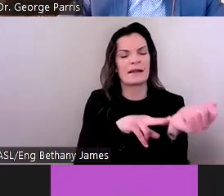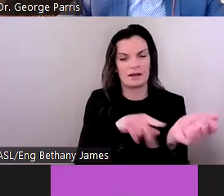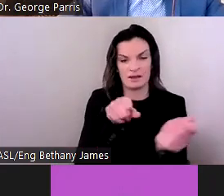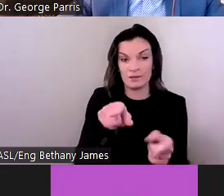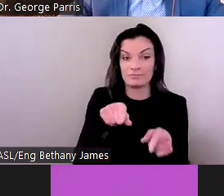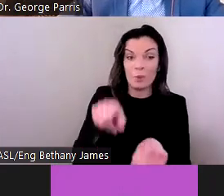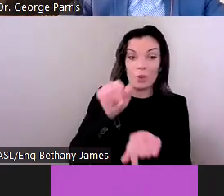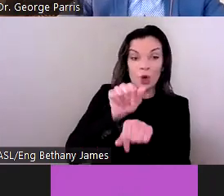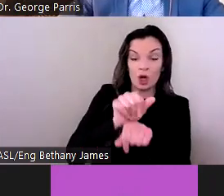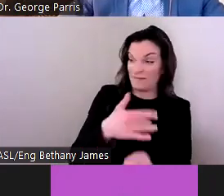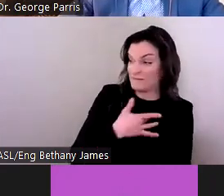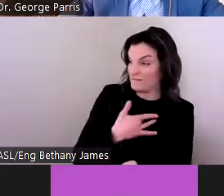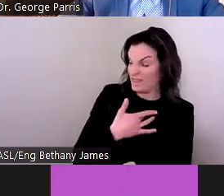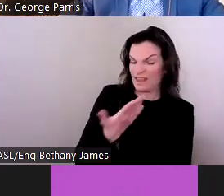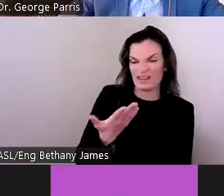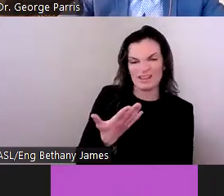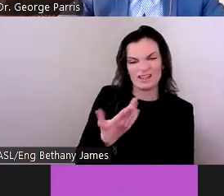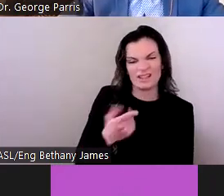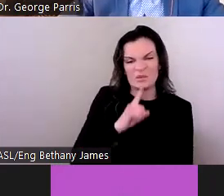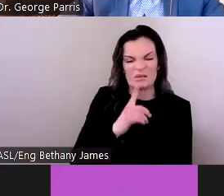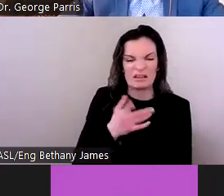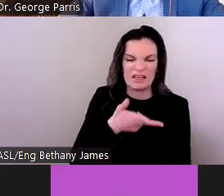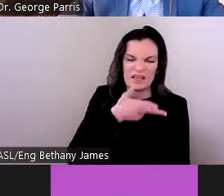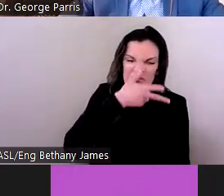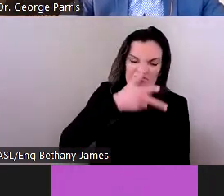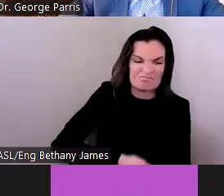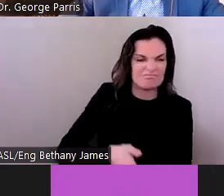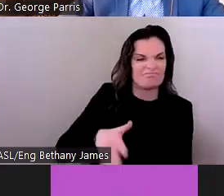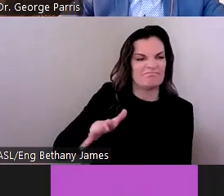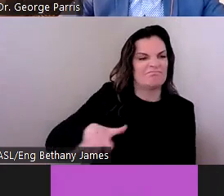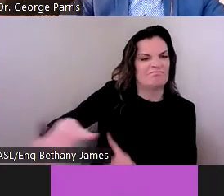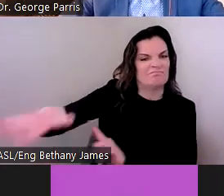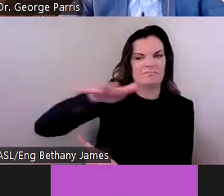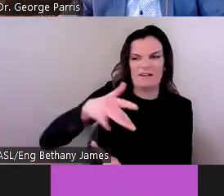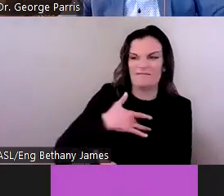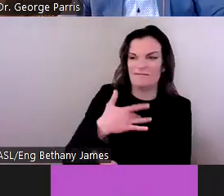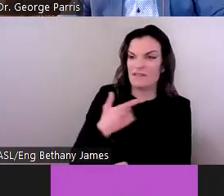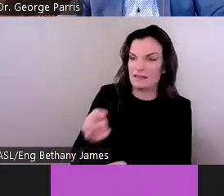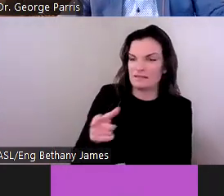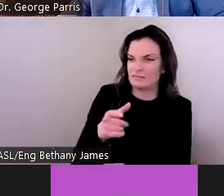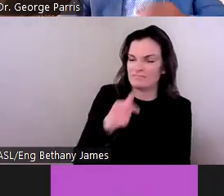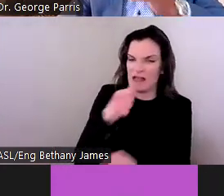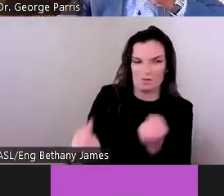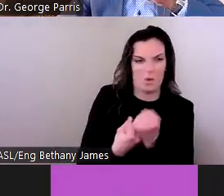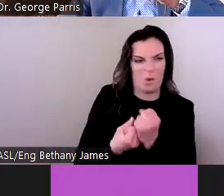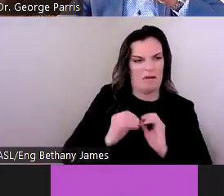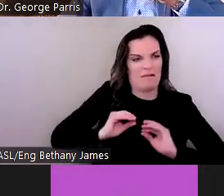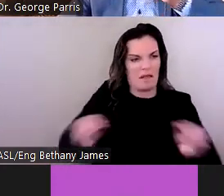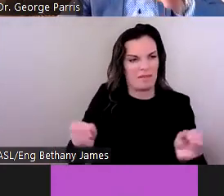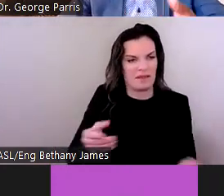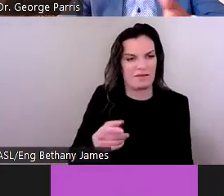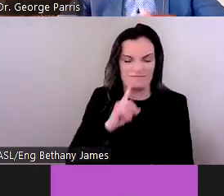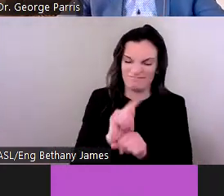of workers describing their workplace as toxic. All right. So we have current work